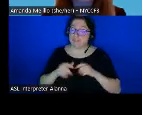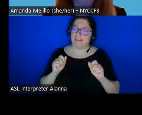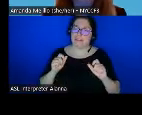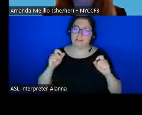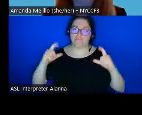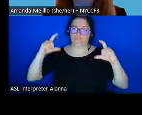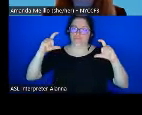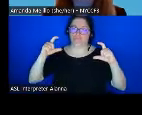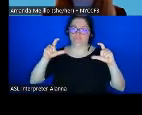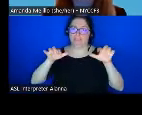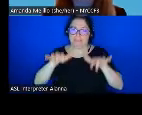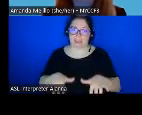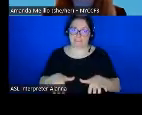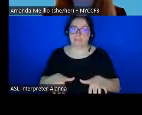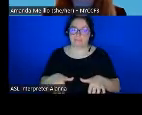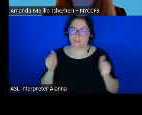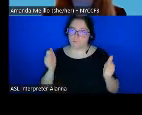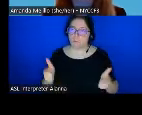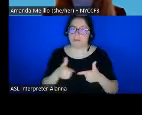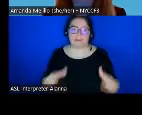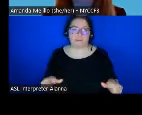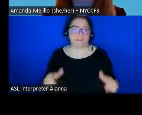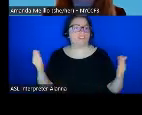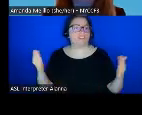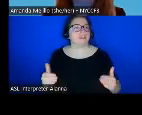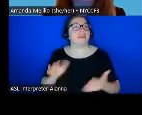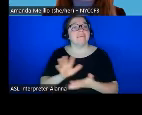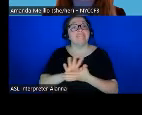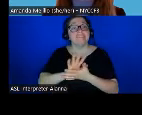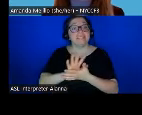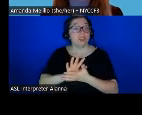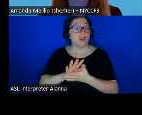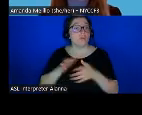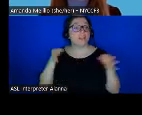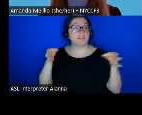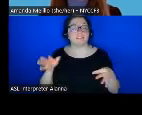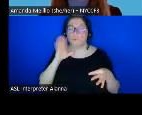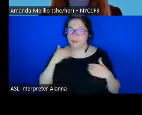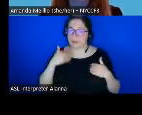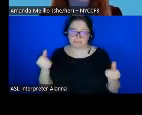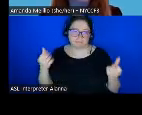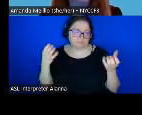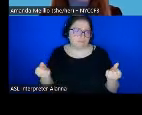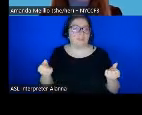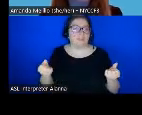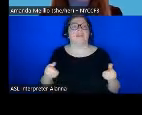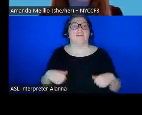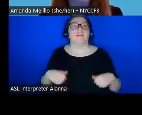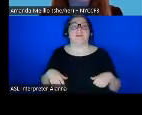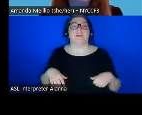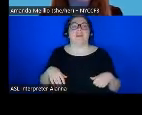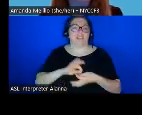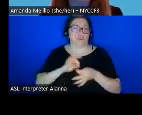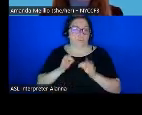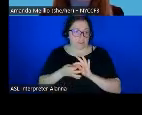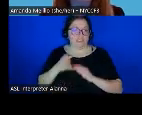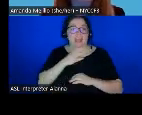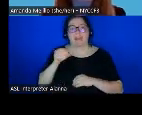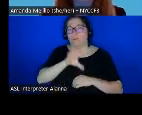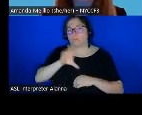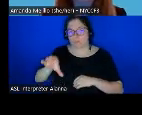uh for our video explainers all will have american sign language interpretation and closed captions in all languages